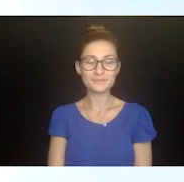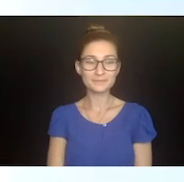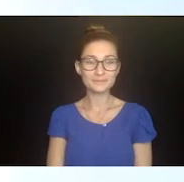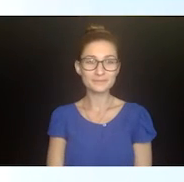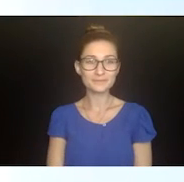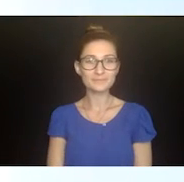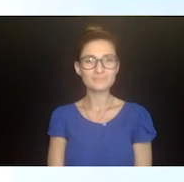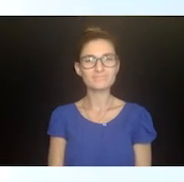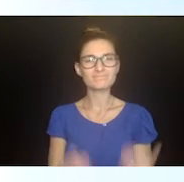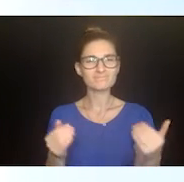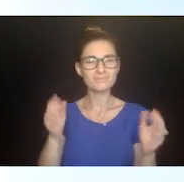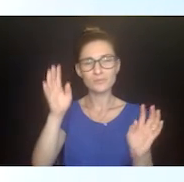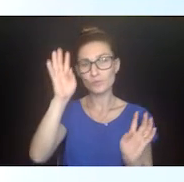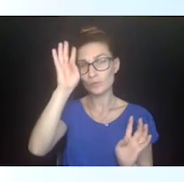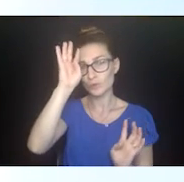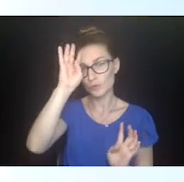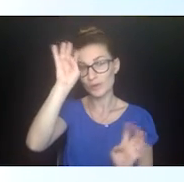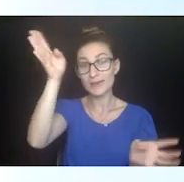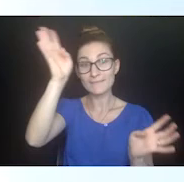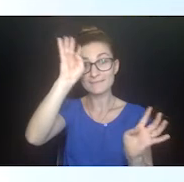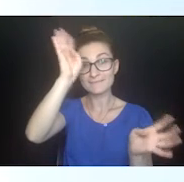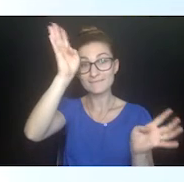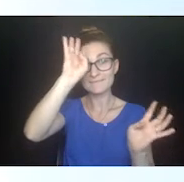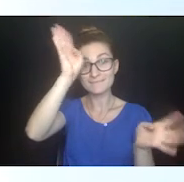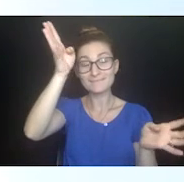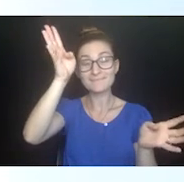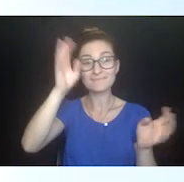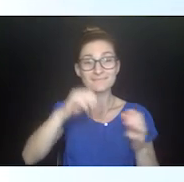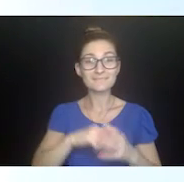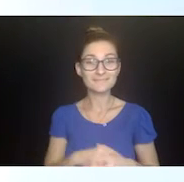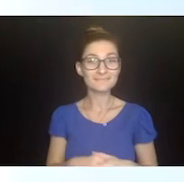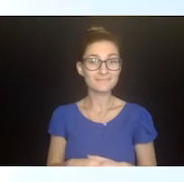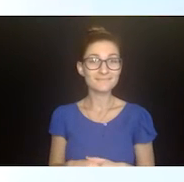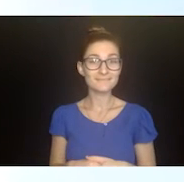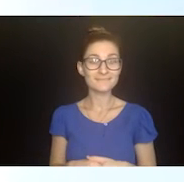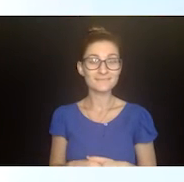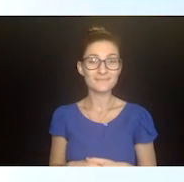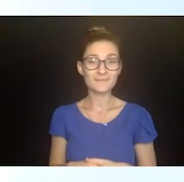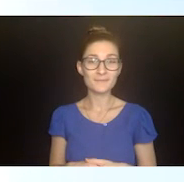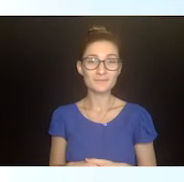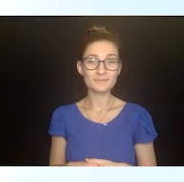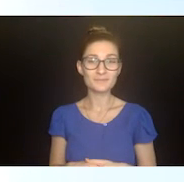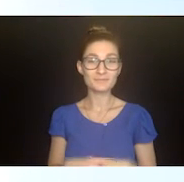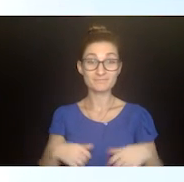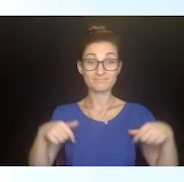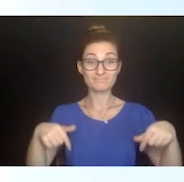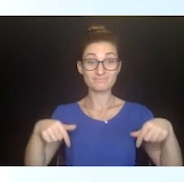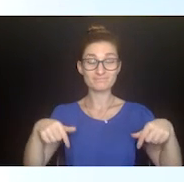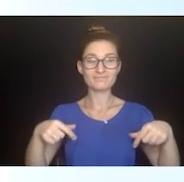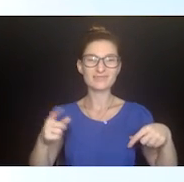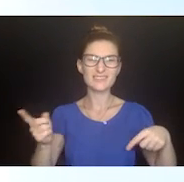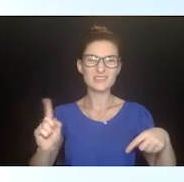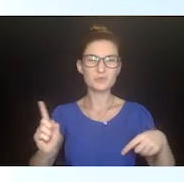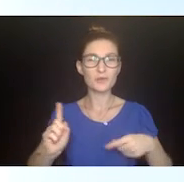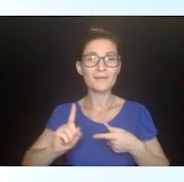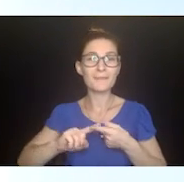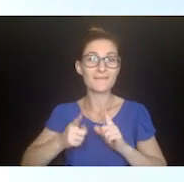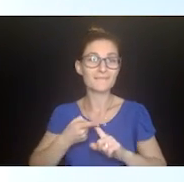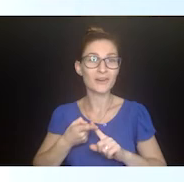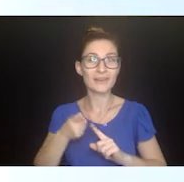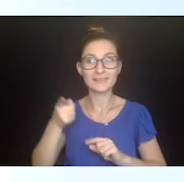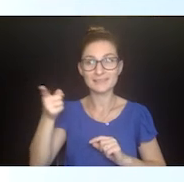be creative and what is possible. And this is where I believe my